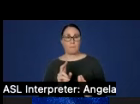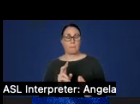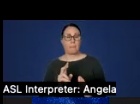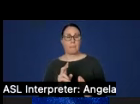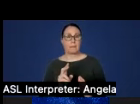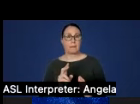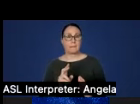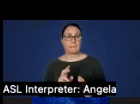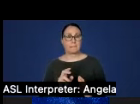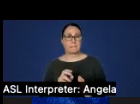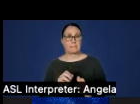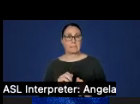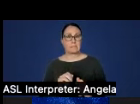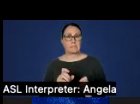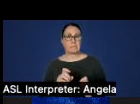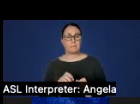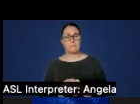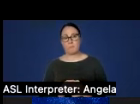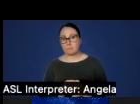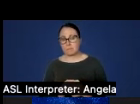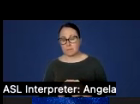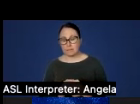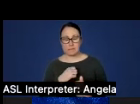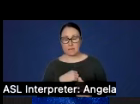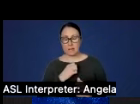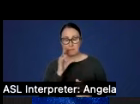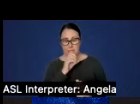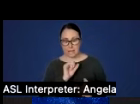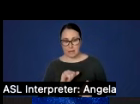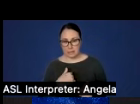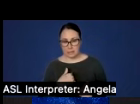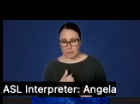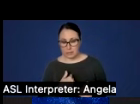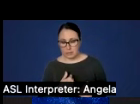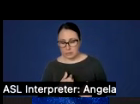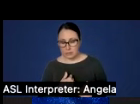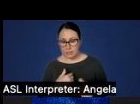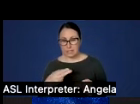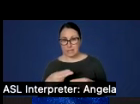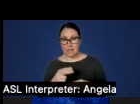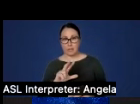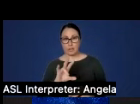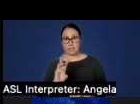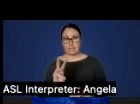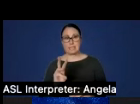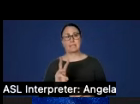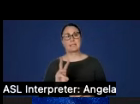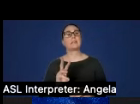So advocates, Deb, I'm on slide 36. Advocates and prosecutors,